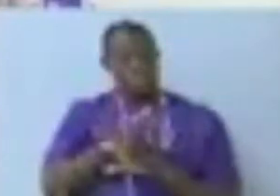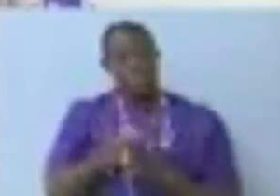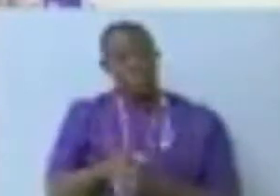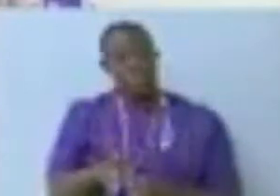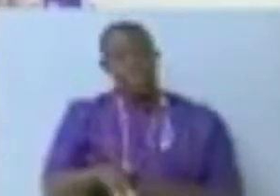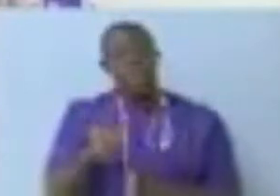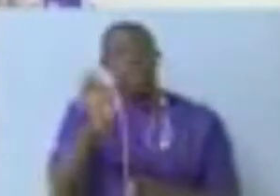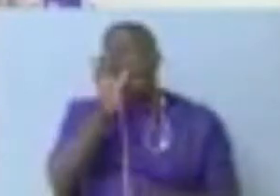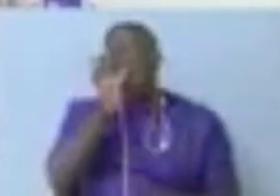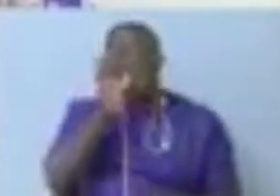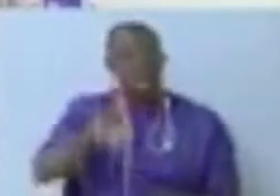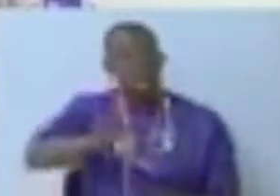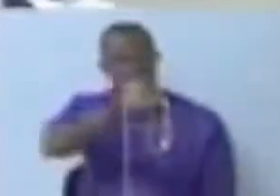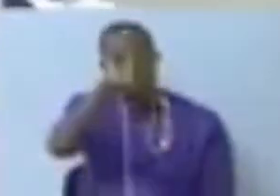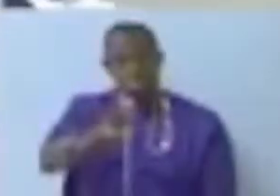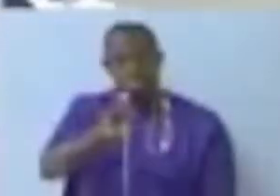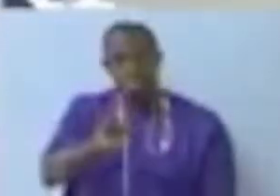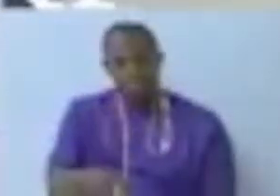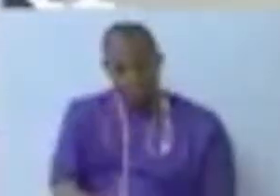Would you answer the question?